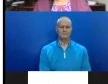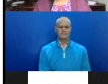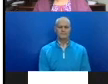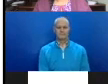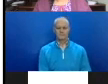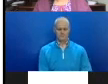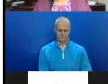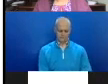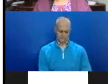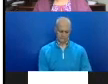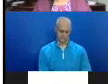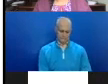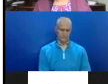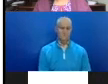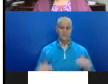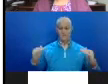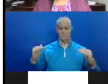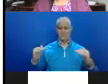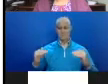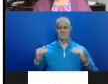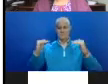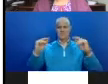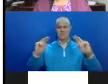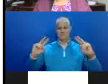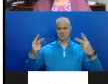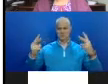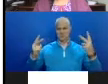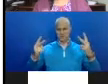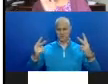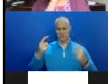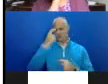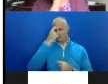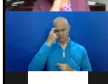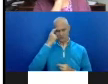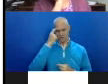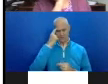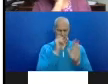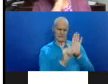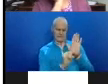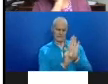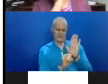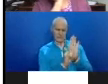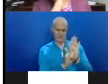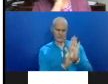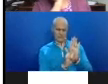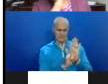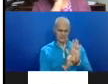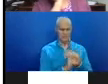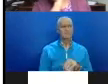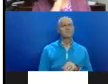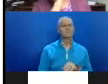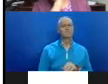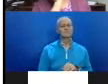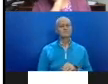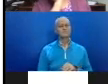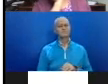But also in phase 2, looking at trauma and also identity. So just to show